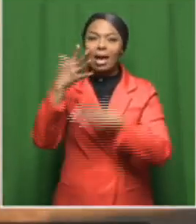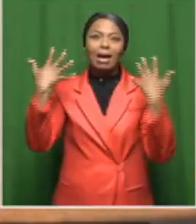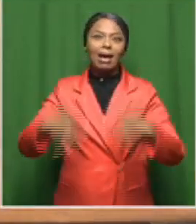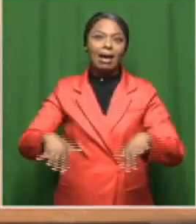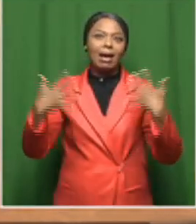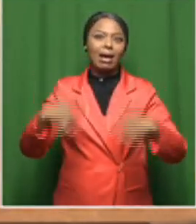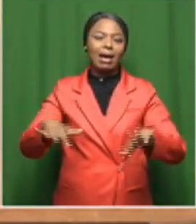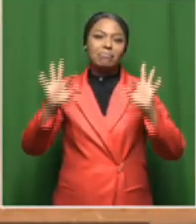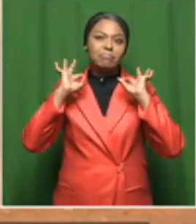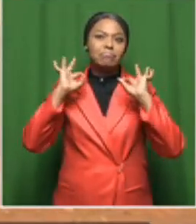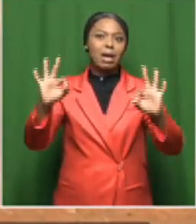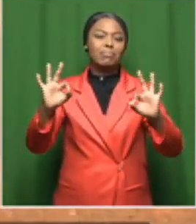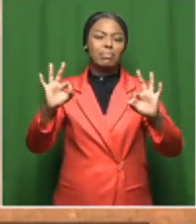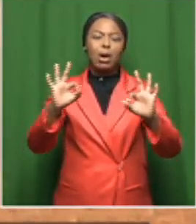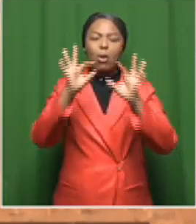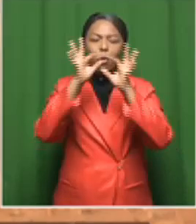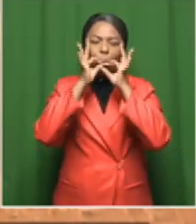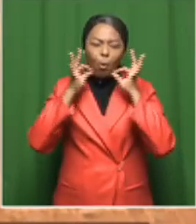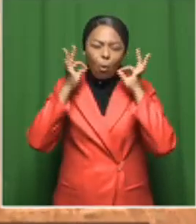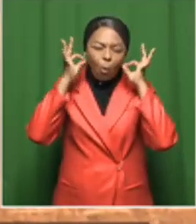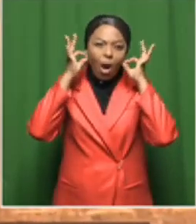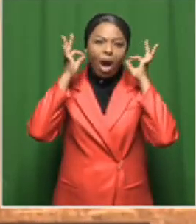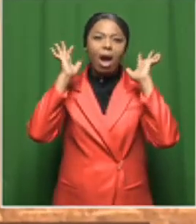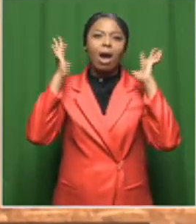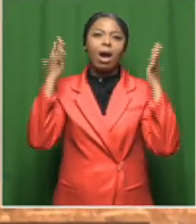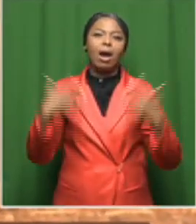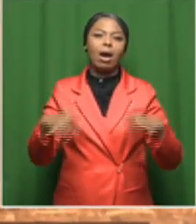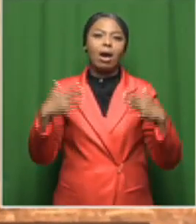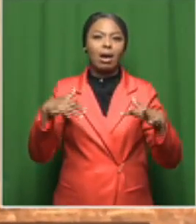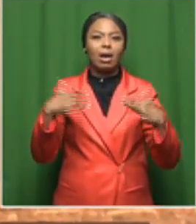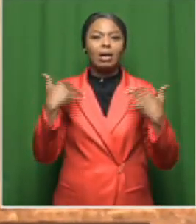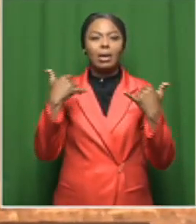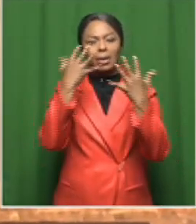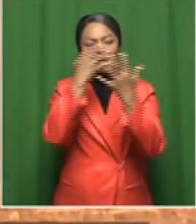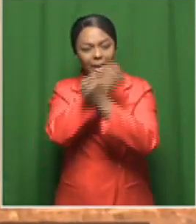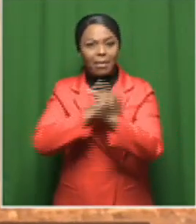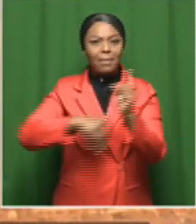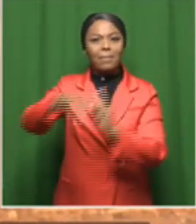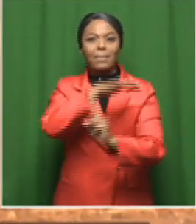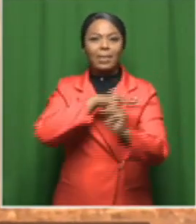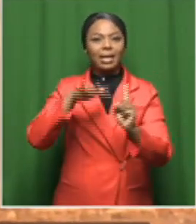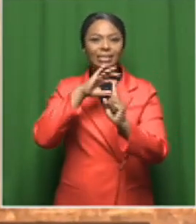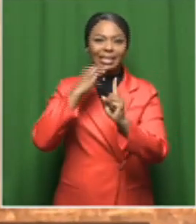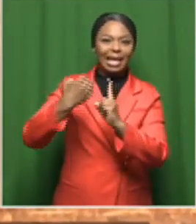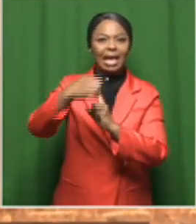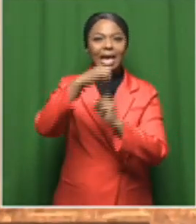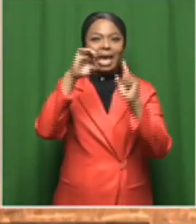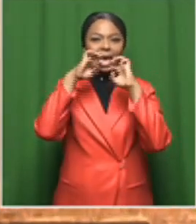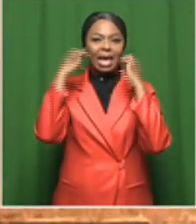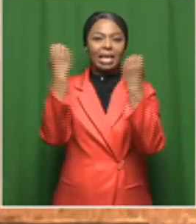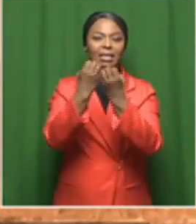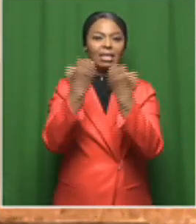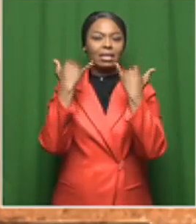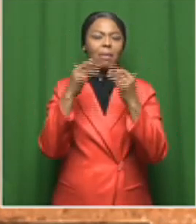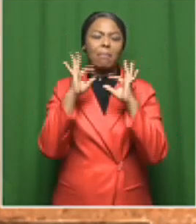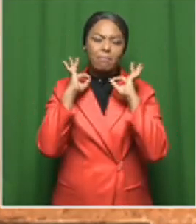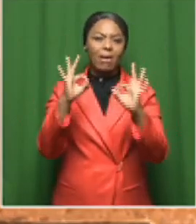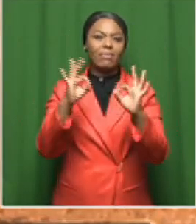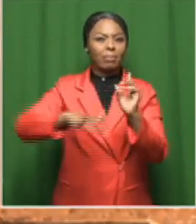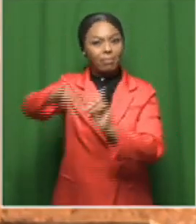quiet. It's one of the darkest places on earth. And this was the perfect spot for this very